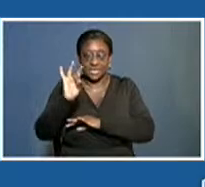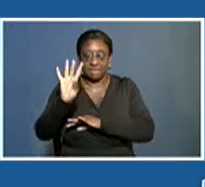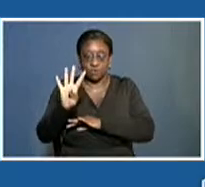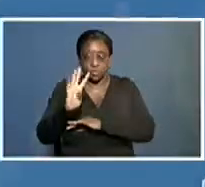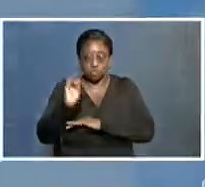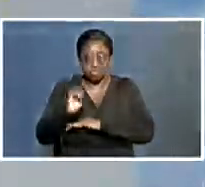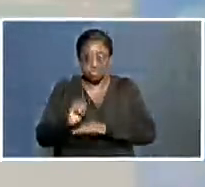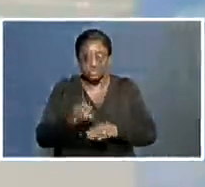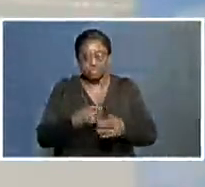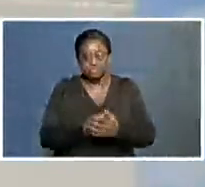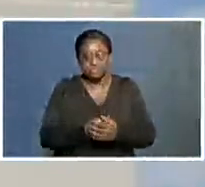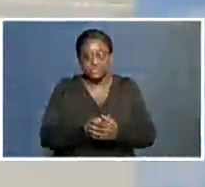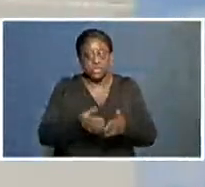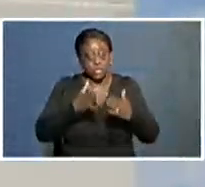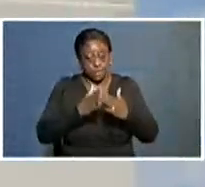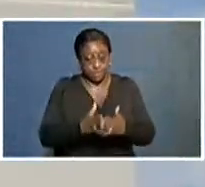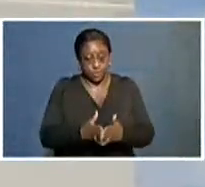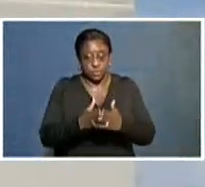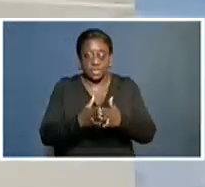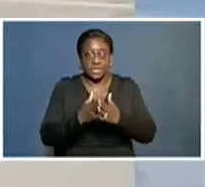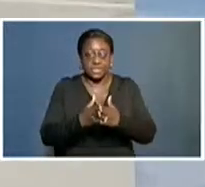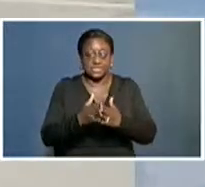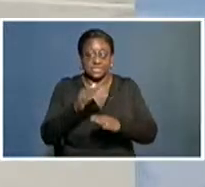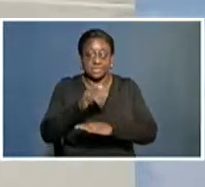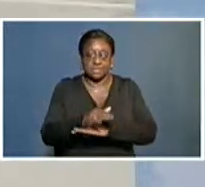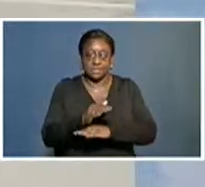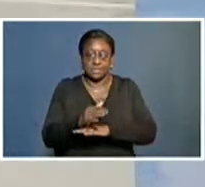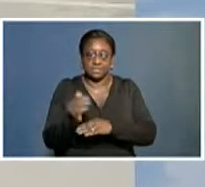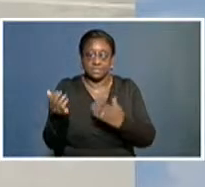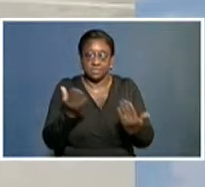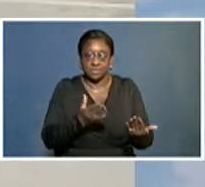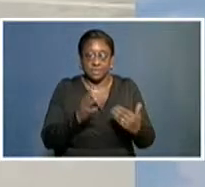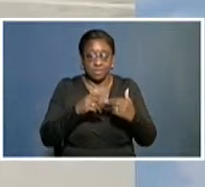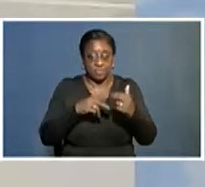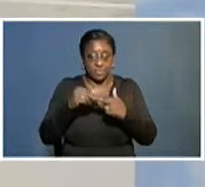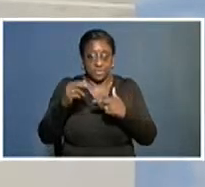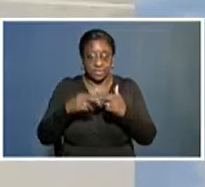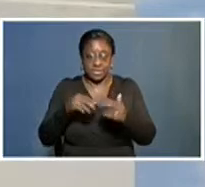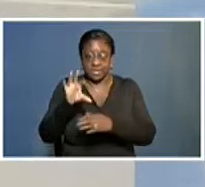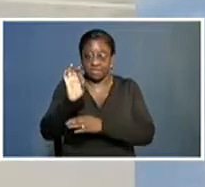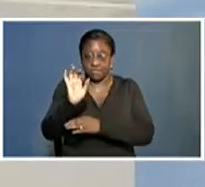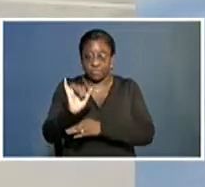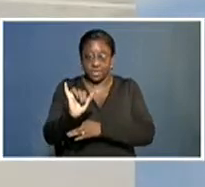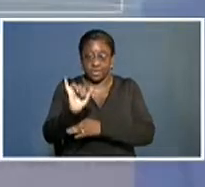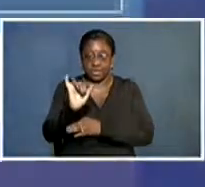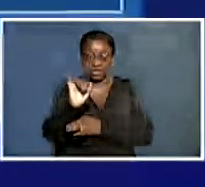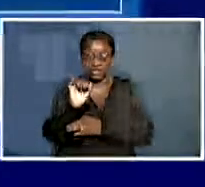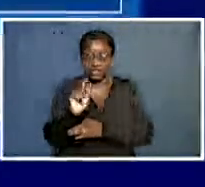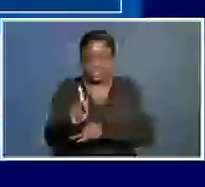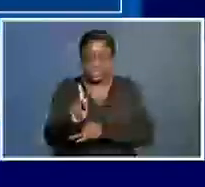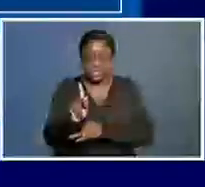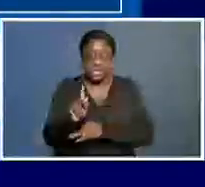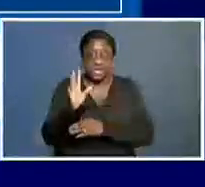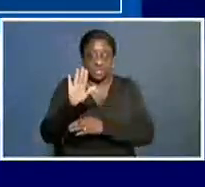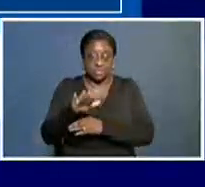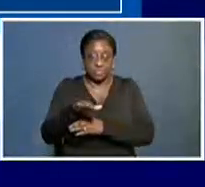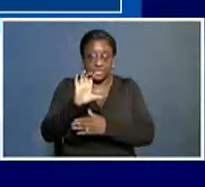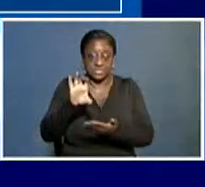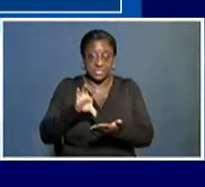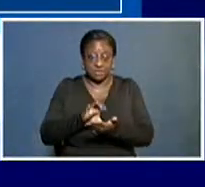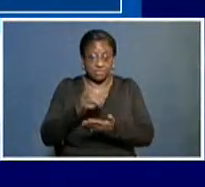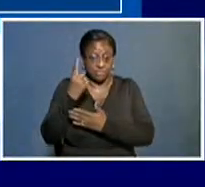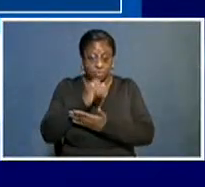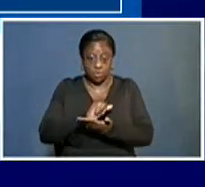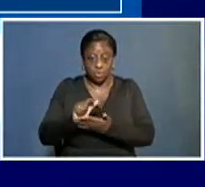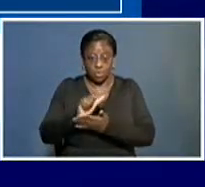84 degrees. And your boating forecast tonight is brought to you by Builders Mall, home of FYP, the Tile King, and the Paint Setter. For all